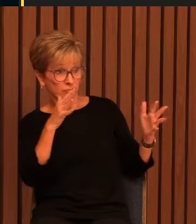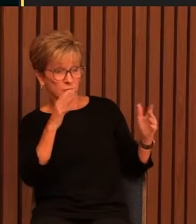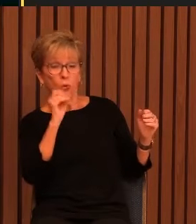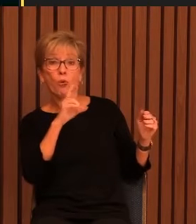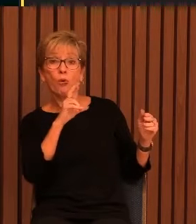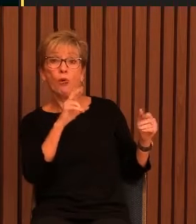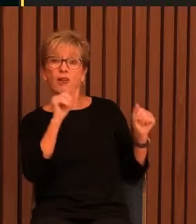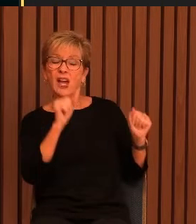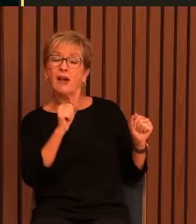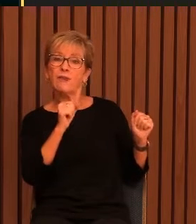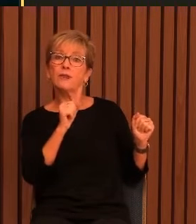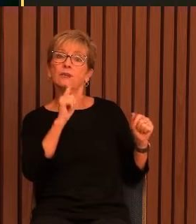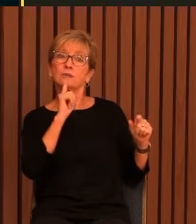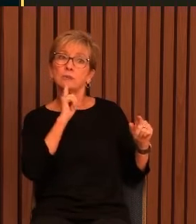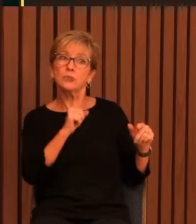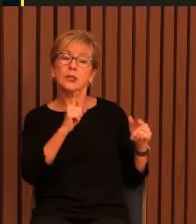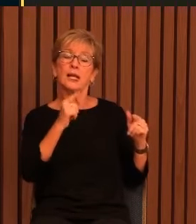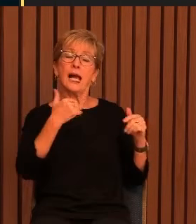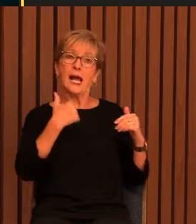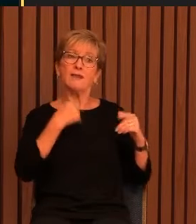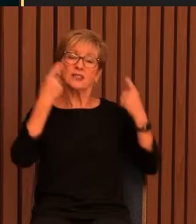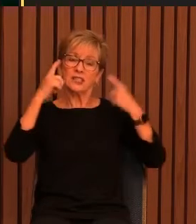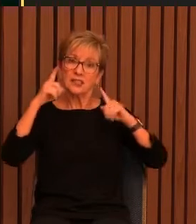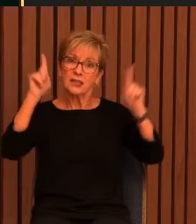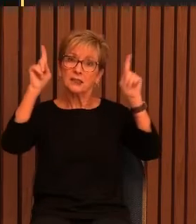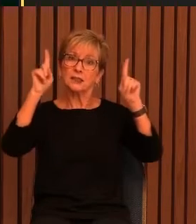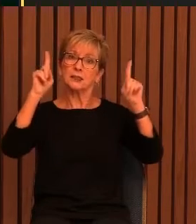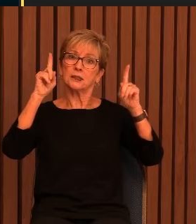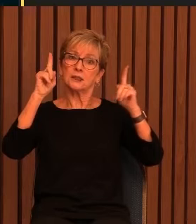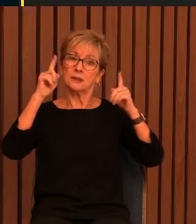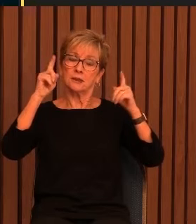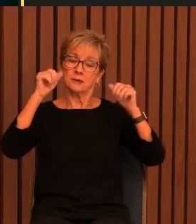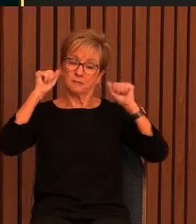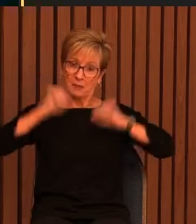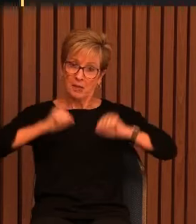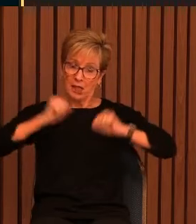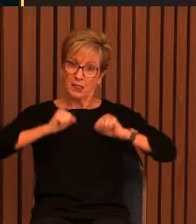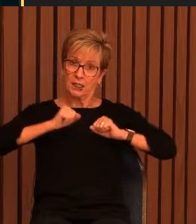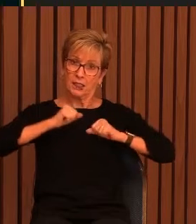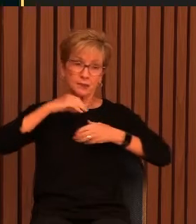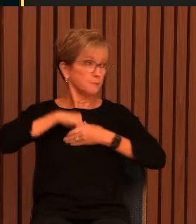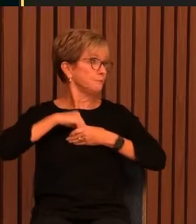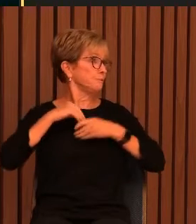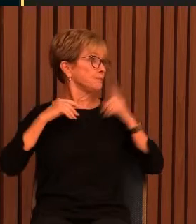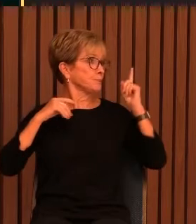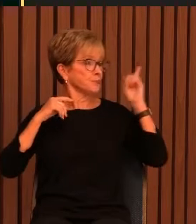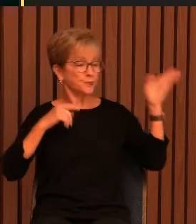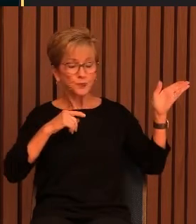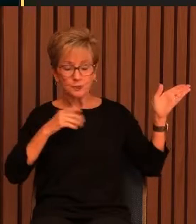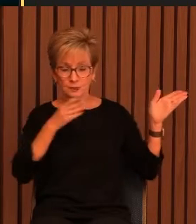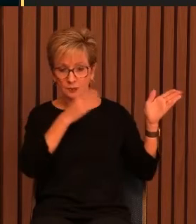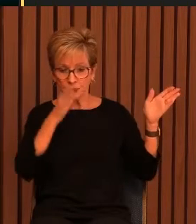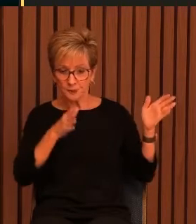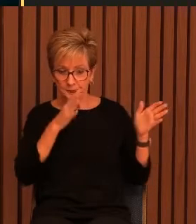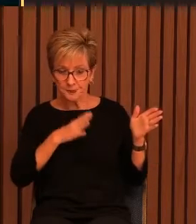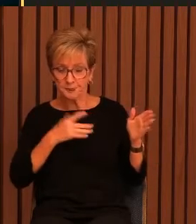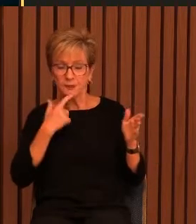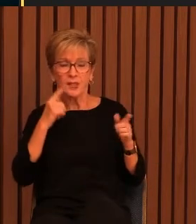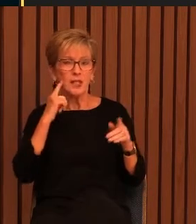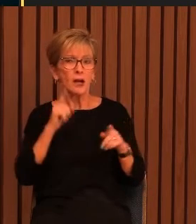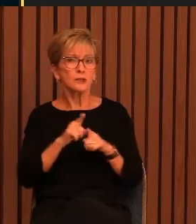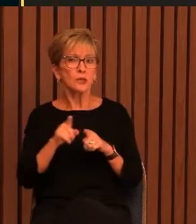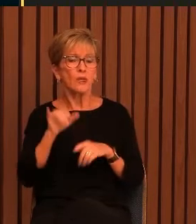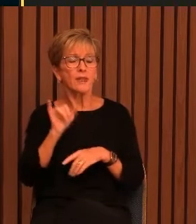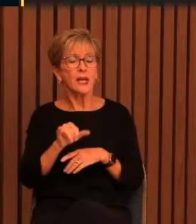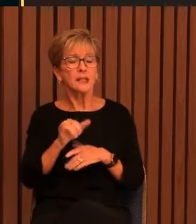but that they can actually be successful in life. And I think it's probably worth noting too, I think